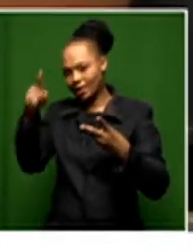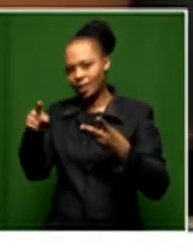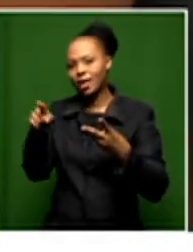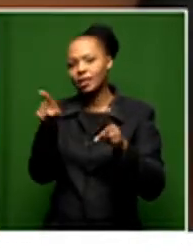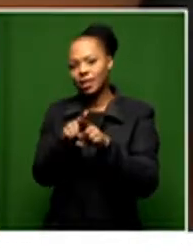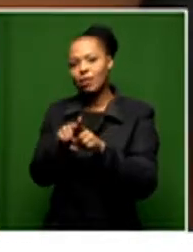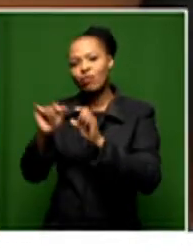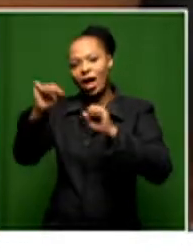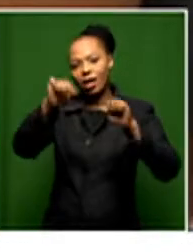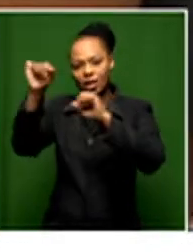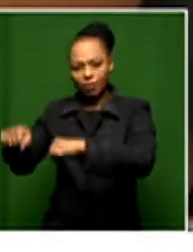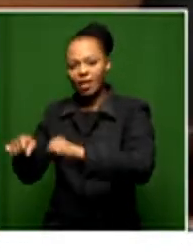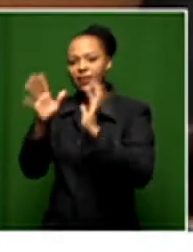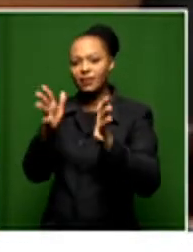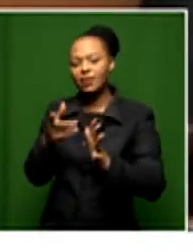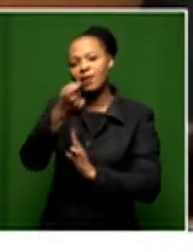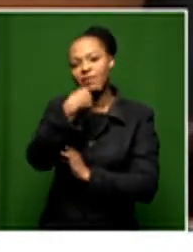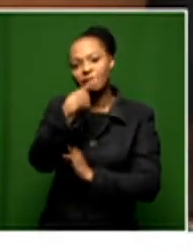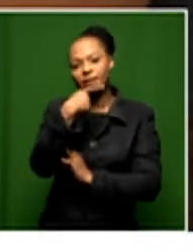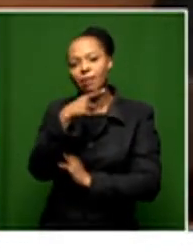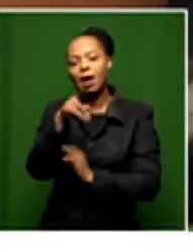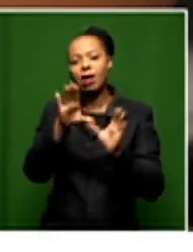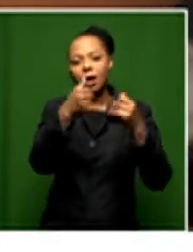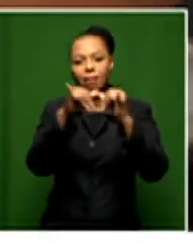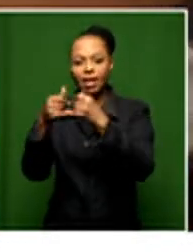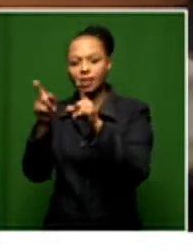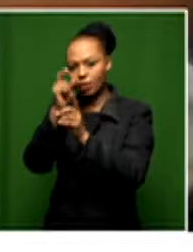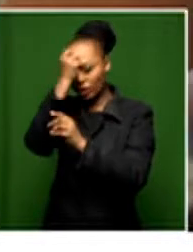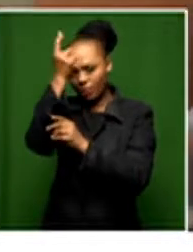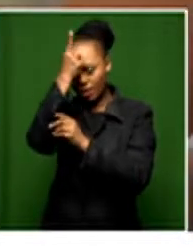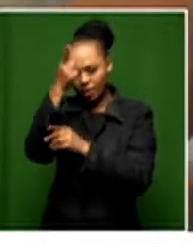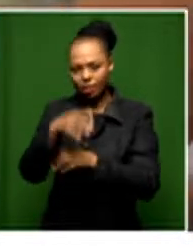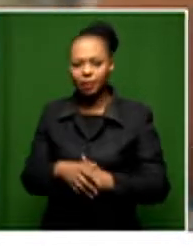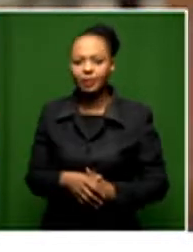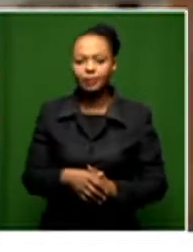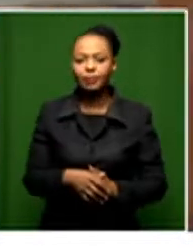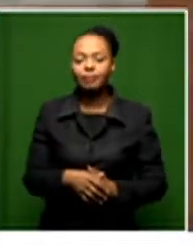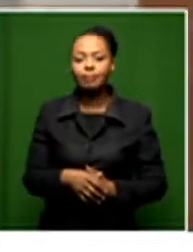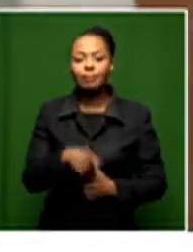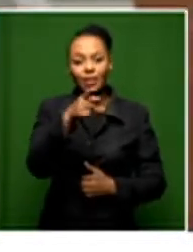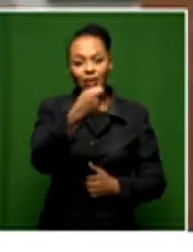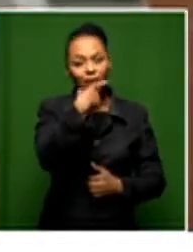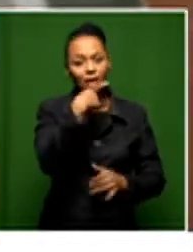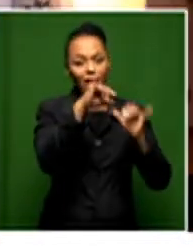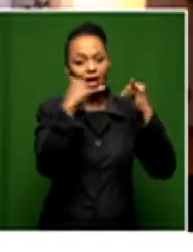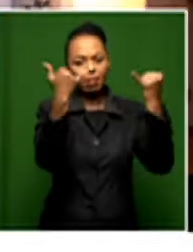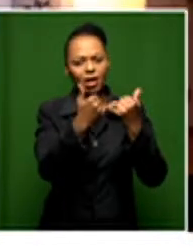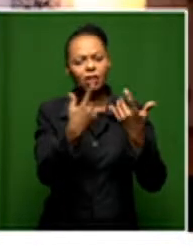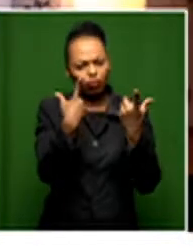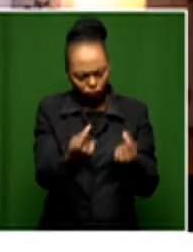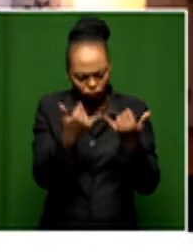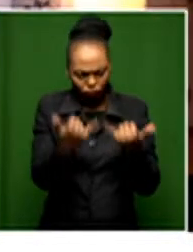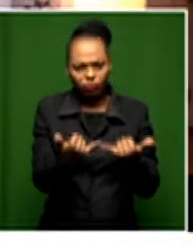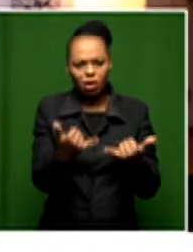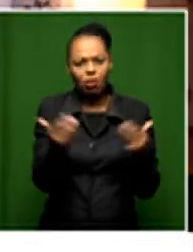similar agreements have been reached by pharma companies in Germany and elsewhere. The pharmaceutical companies are doing it now, and we